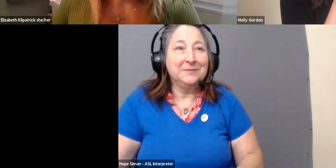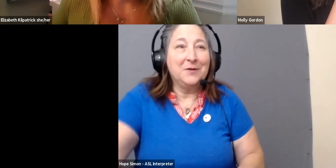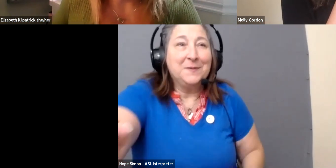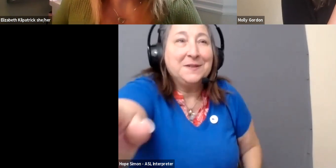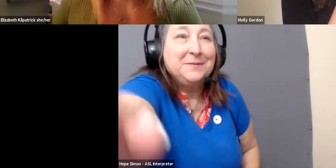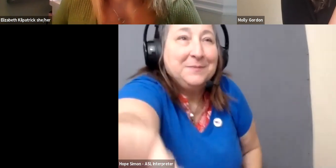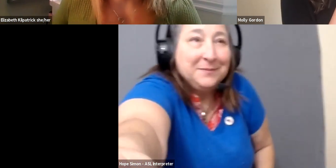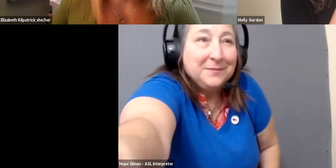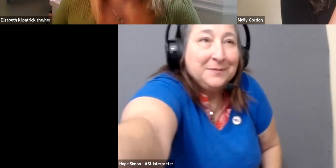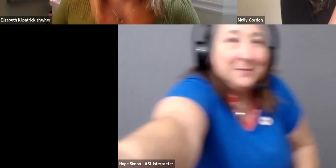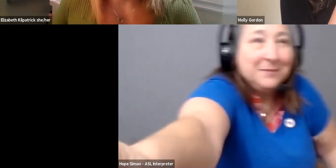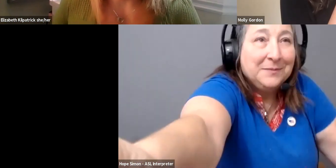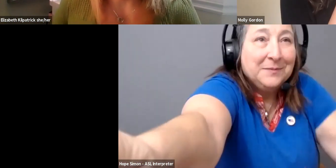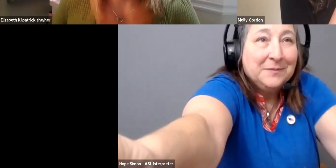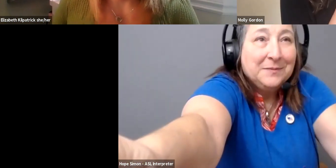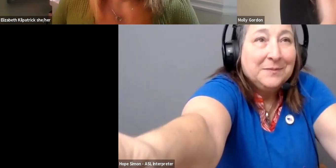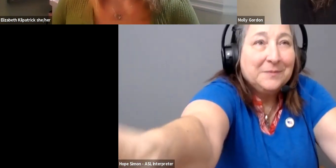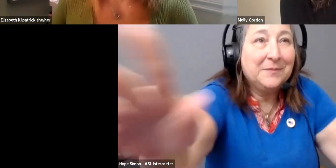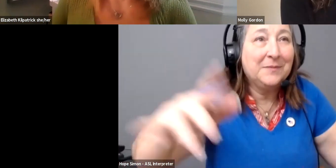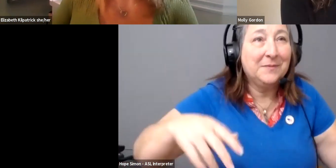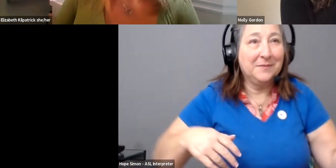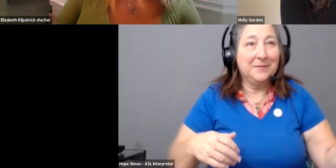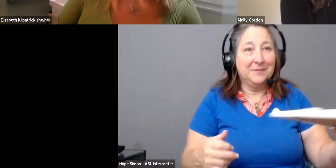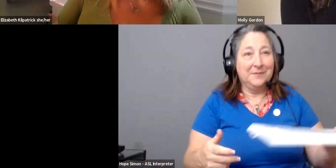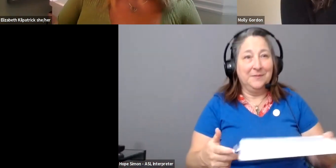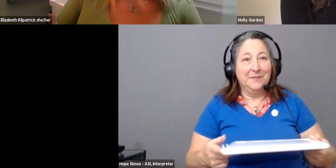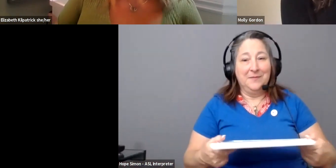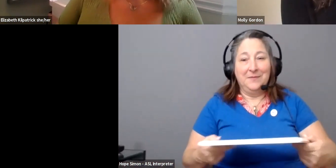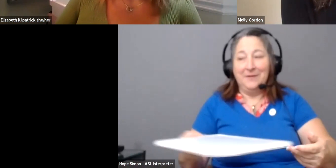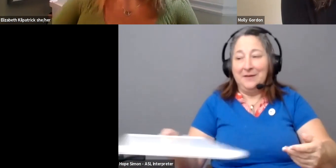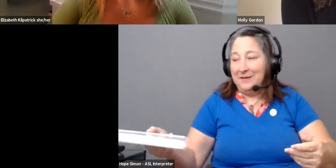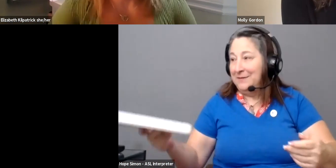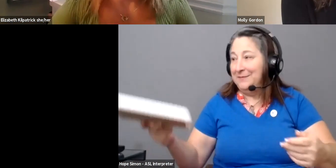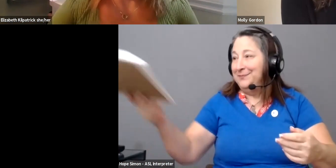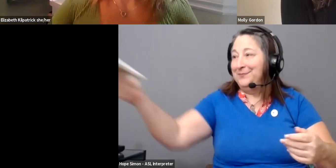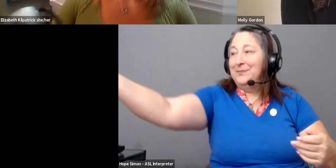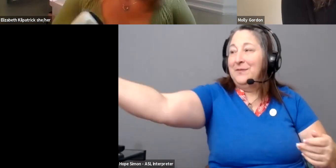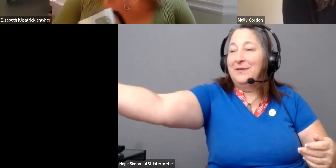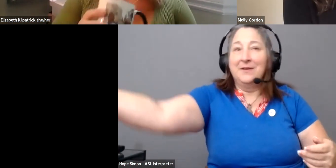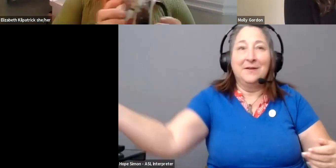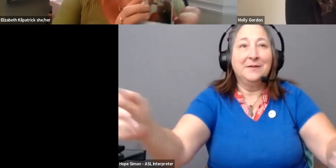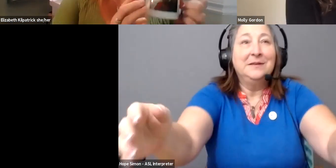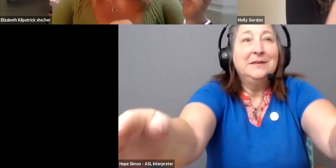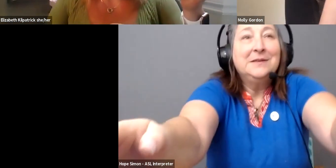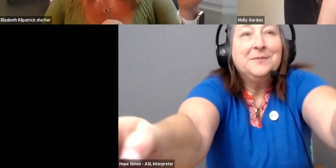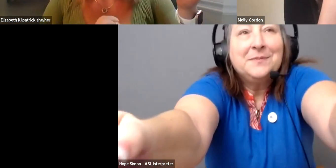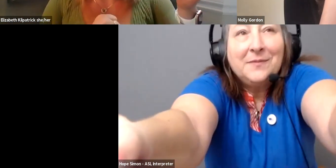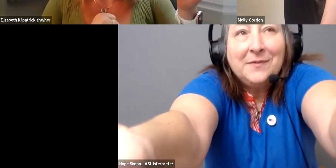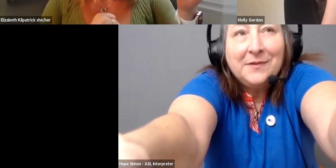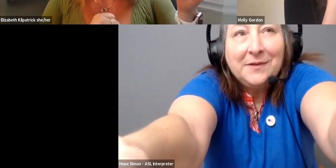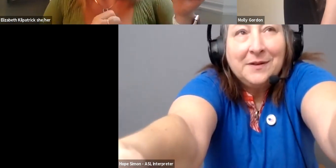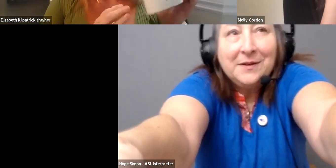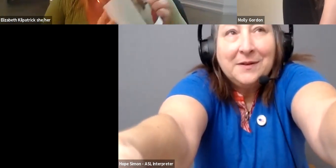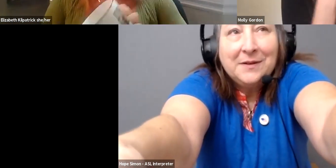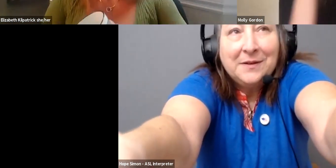today. Let's see if the mug is spooky. Yes, it is spooky. And it was a very strange gift to receive